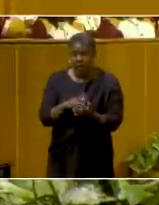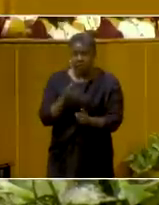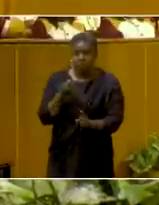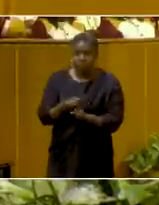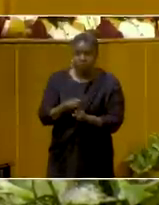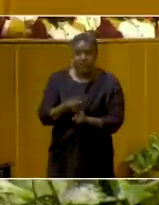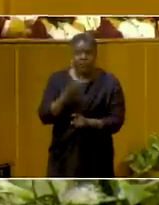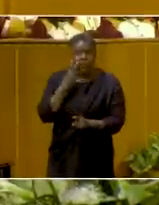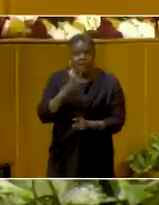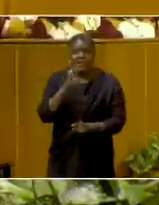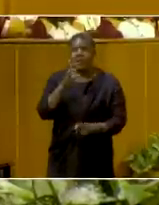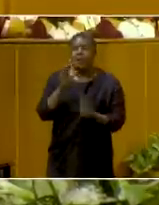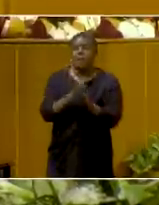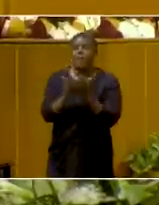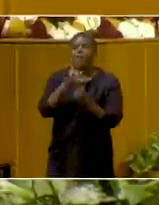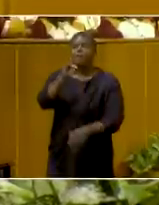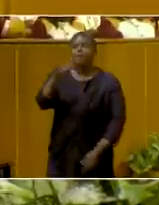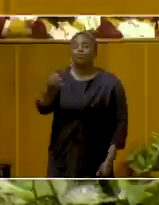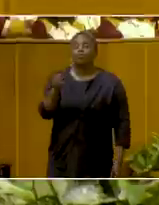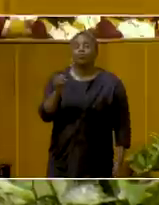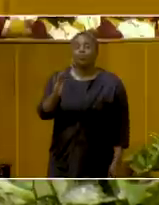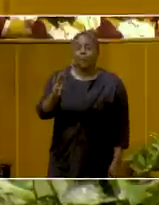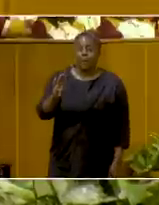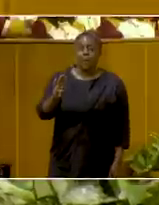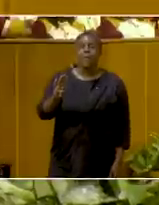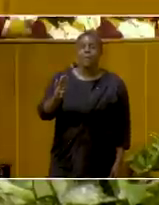get to Job.